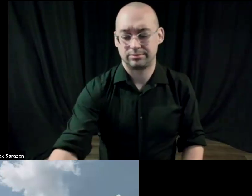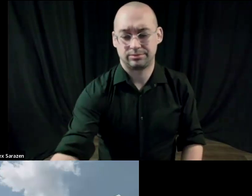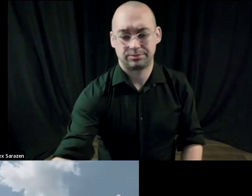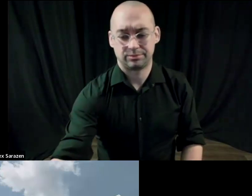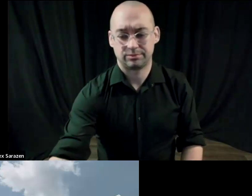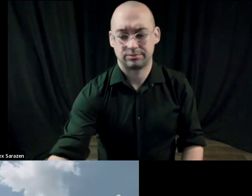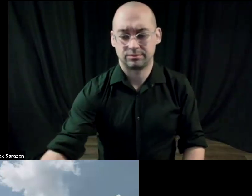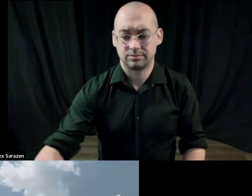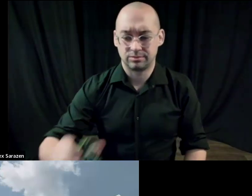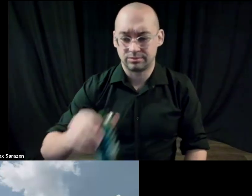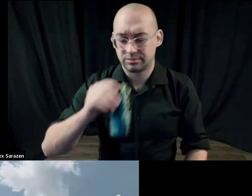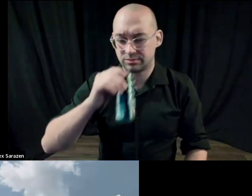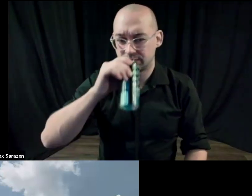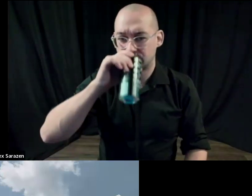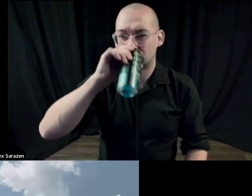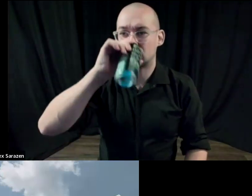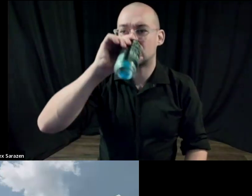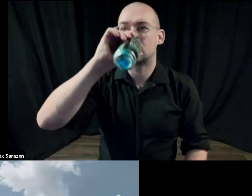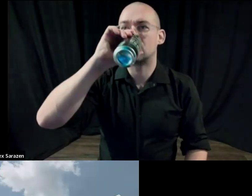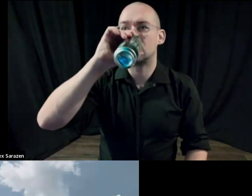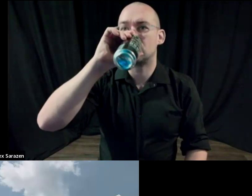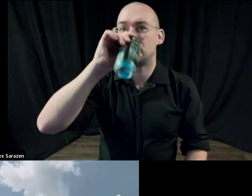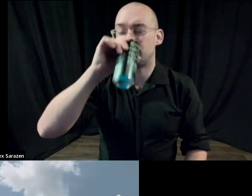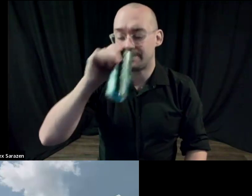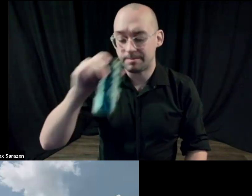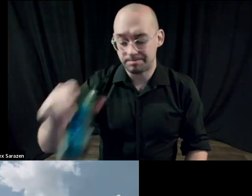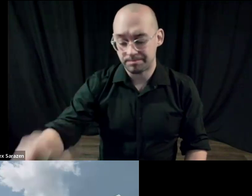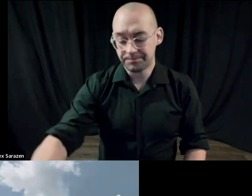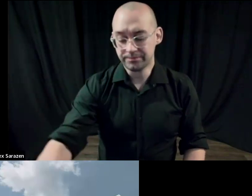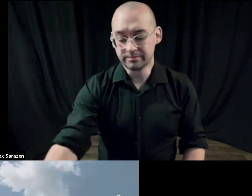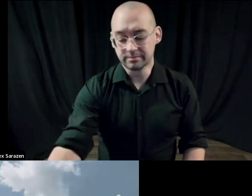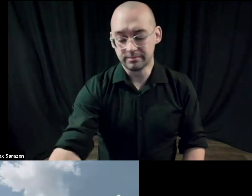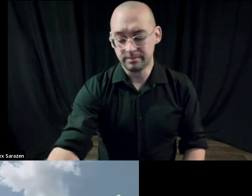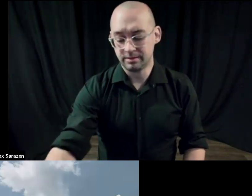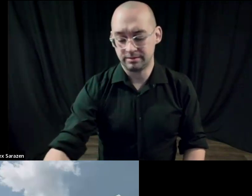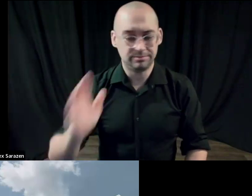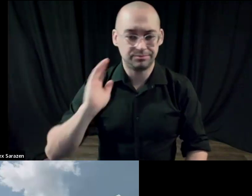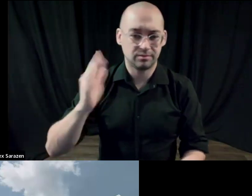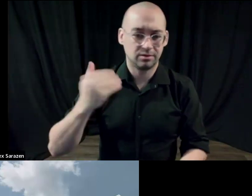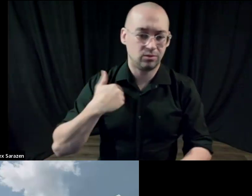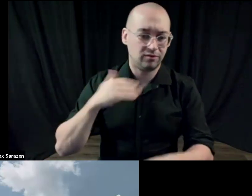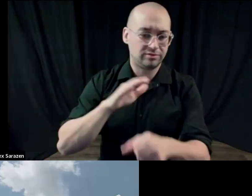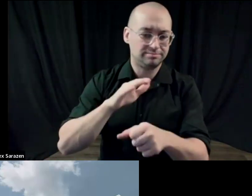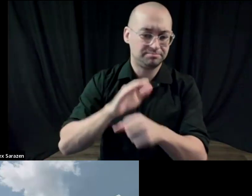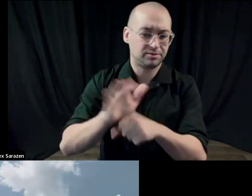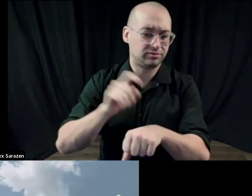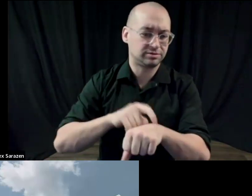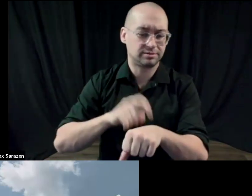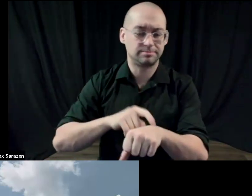we always remember that there's time throughout this meeting to ask your questions.